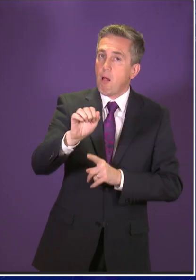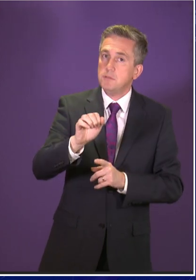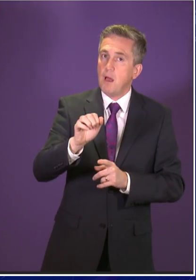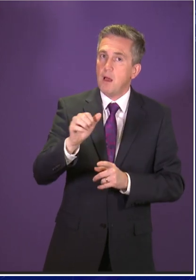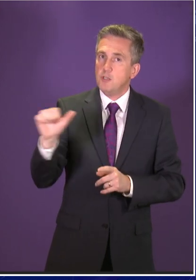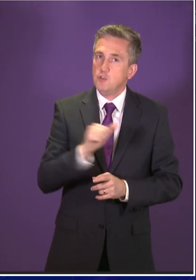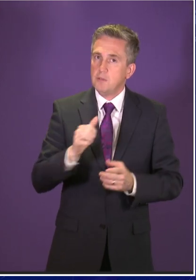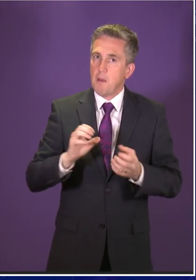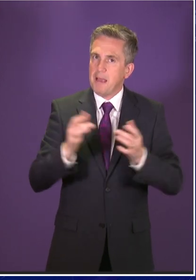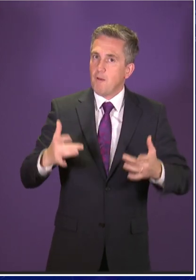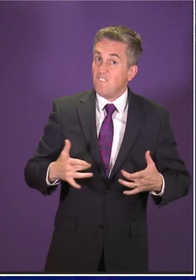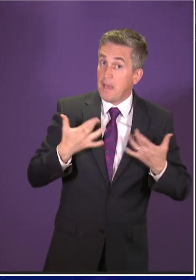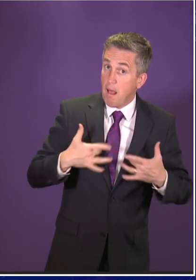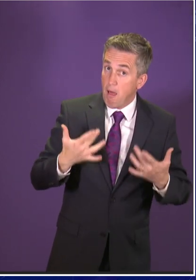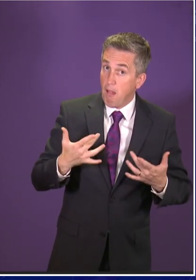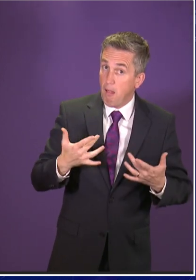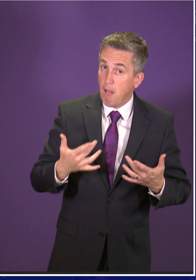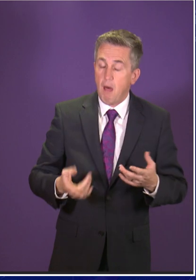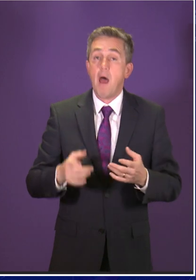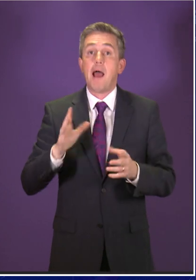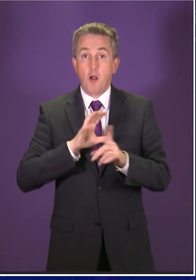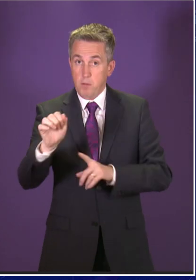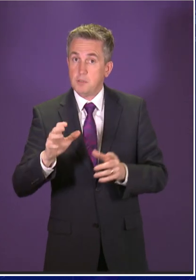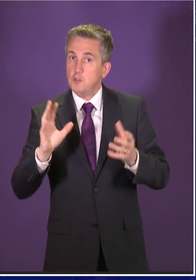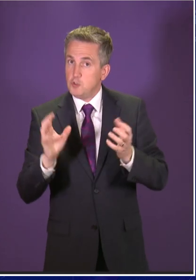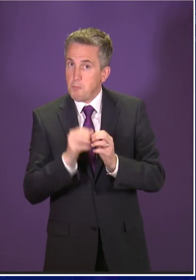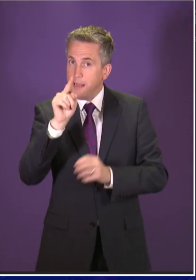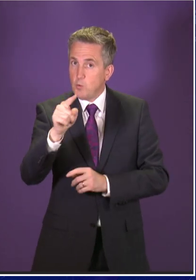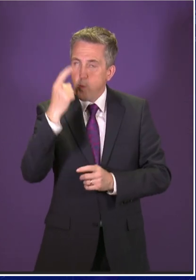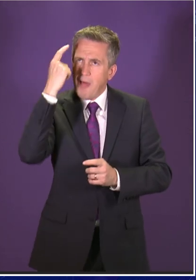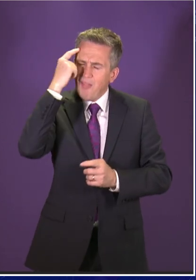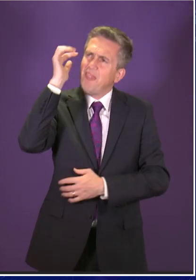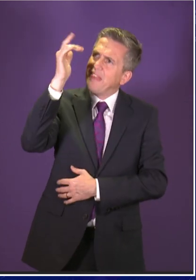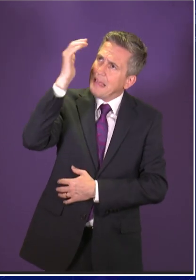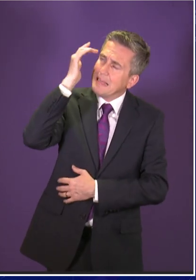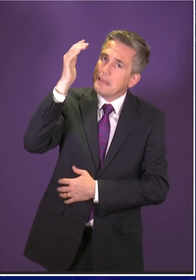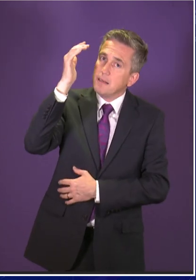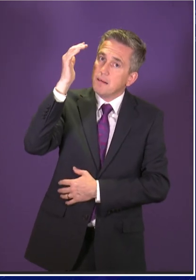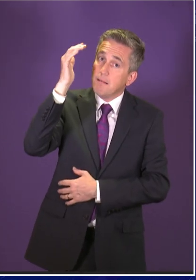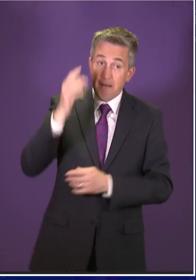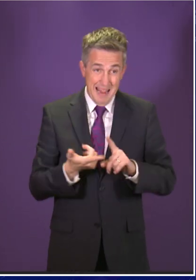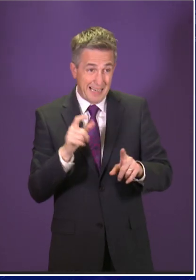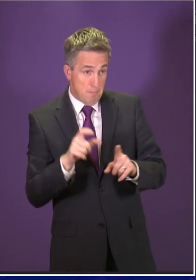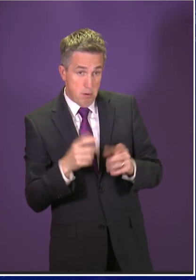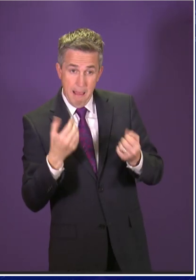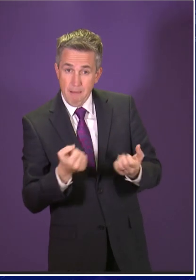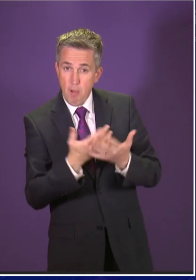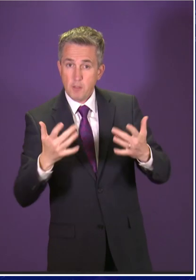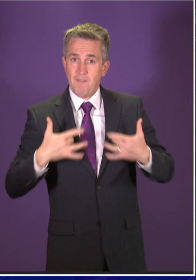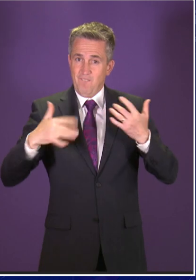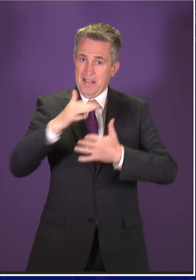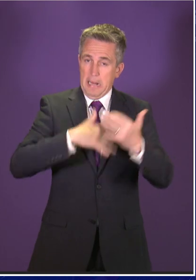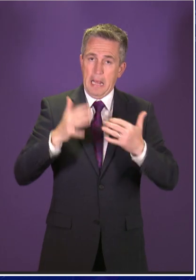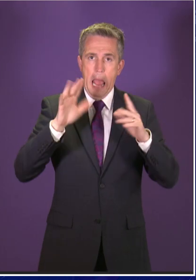should also make us think, and that is evident everywhere in Edinburgh right now. But of course,